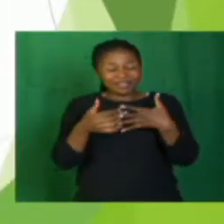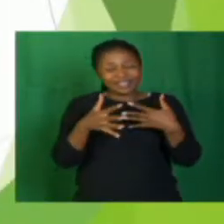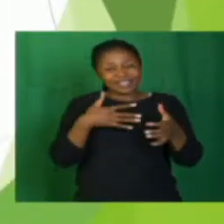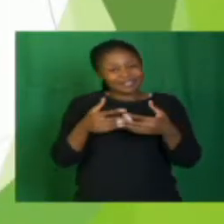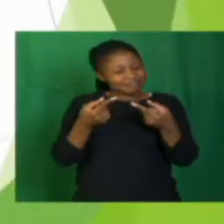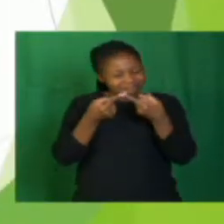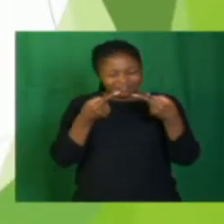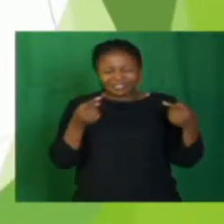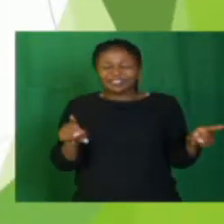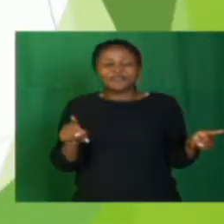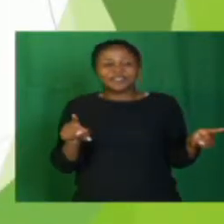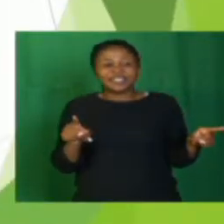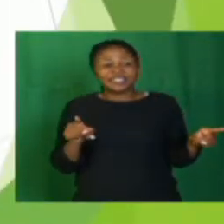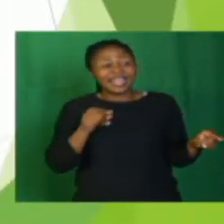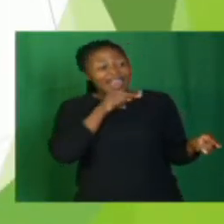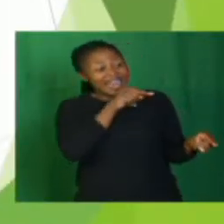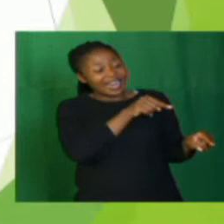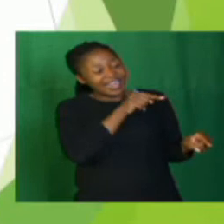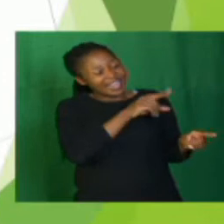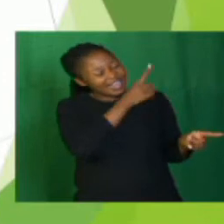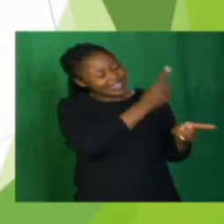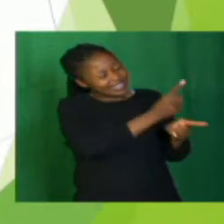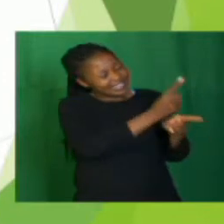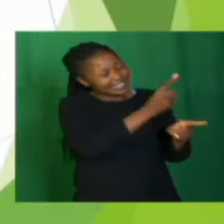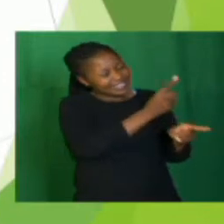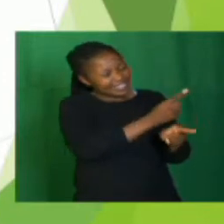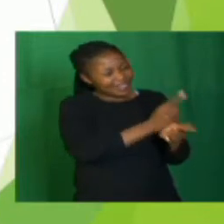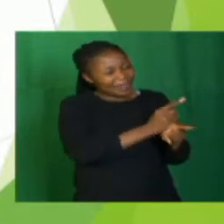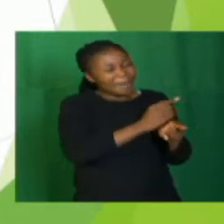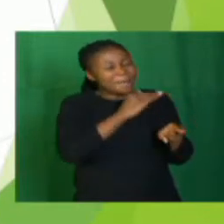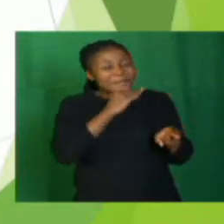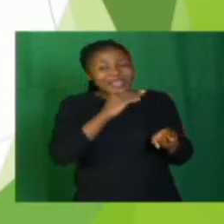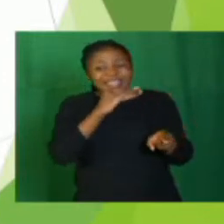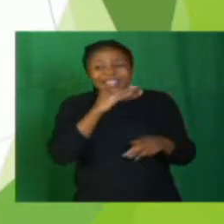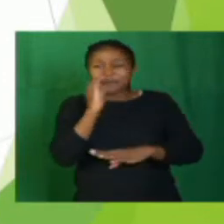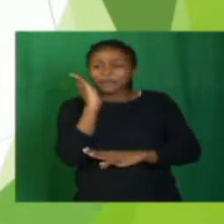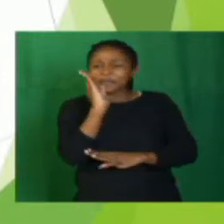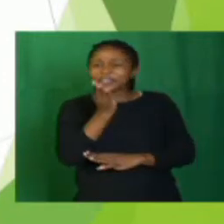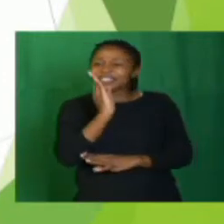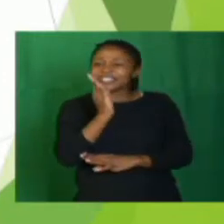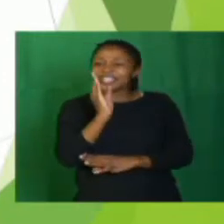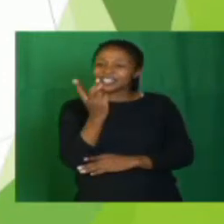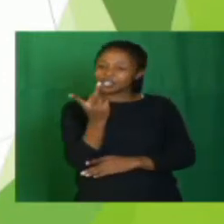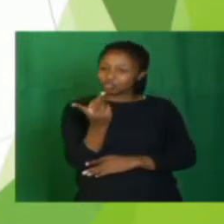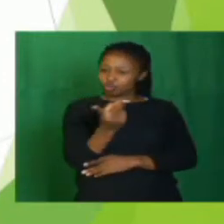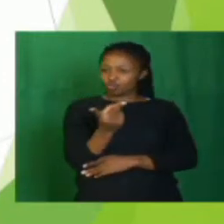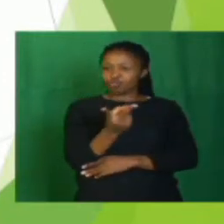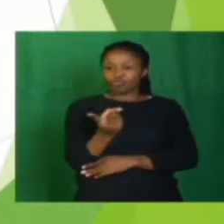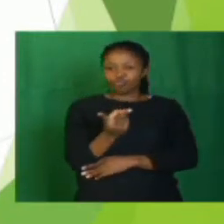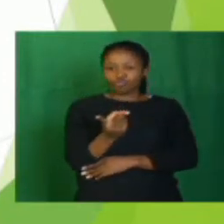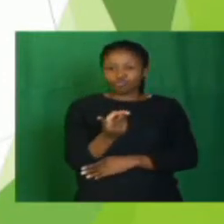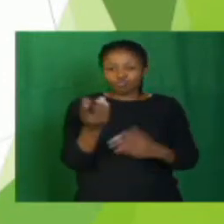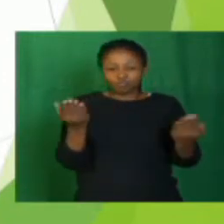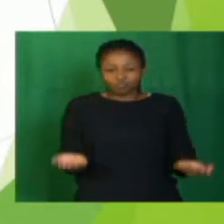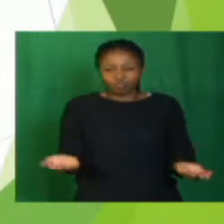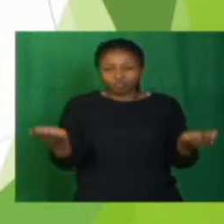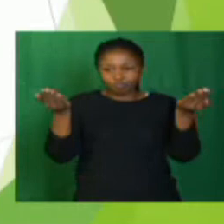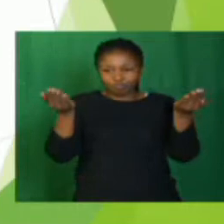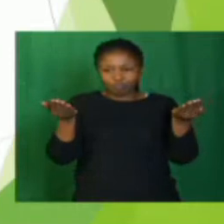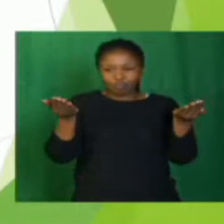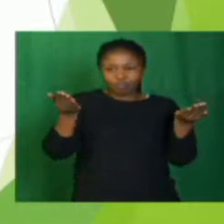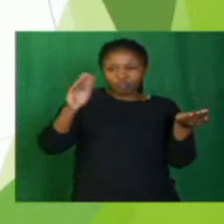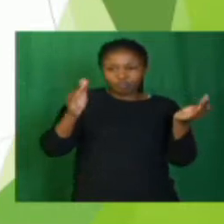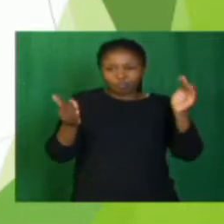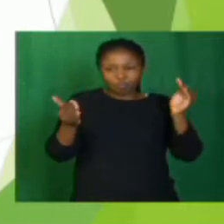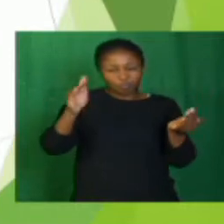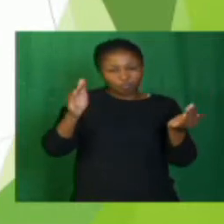presenting now an analysis for both sides of the topic. If I were to simplify, I would